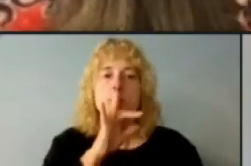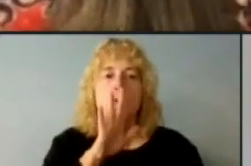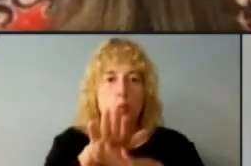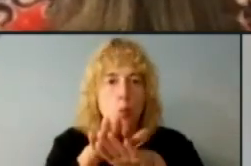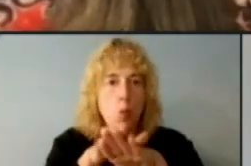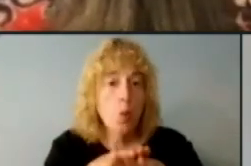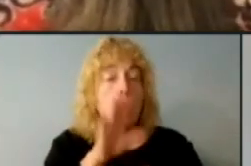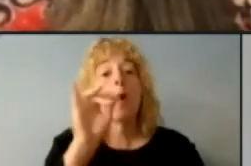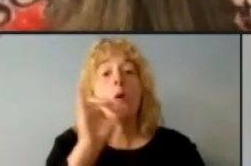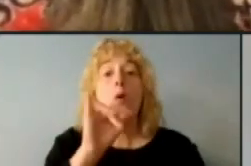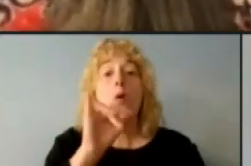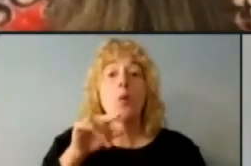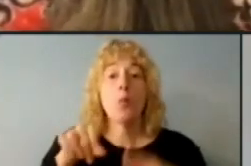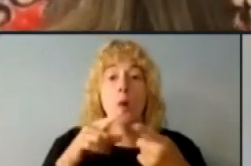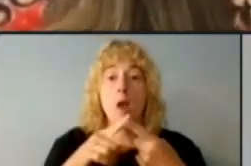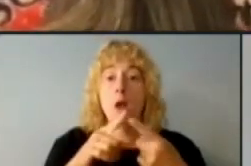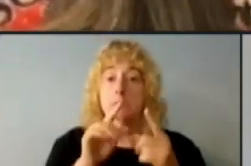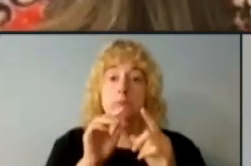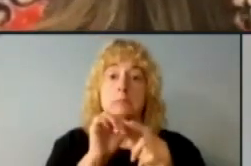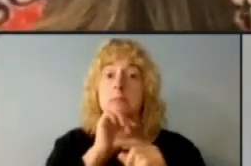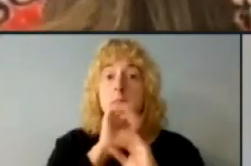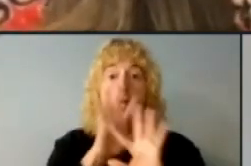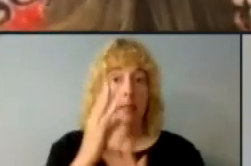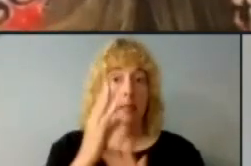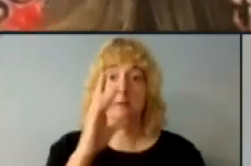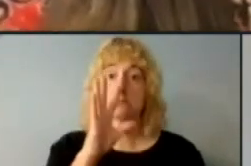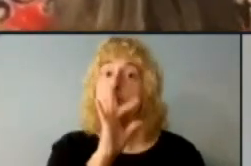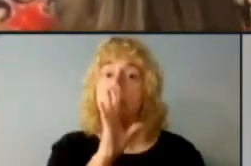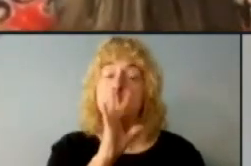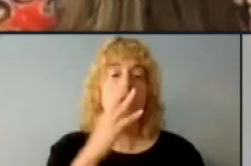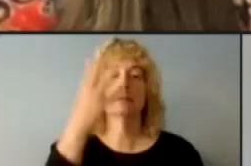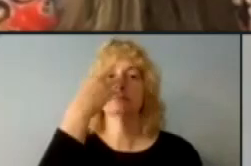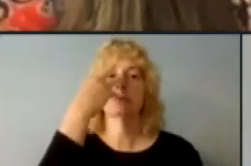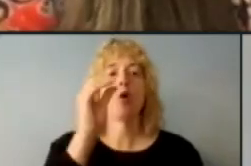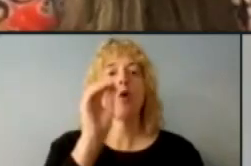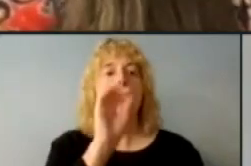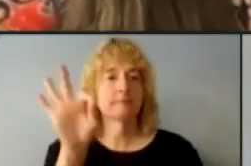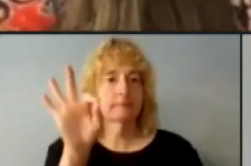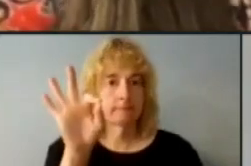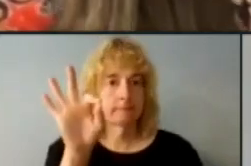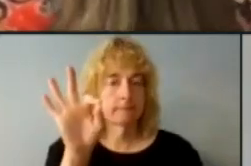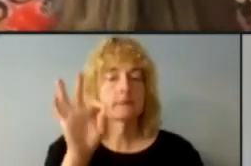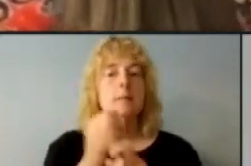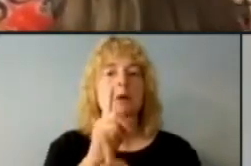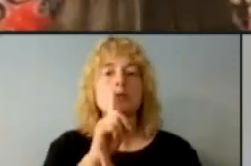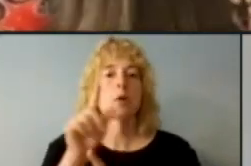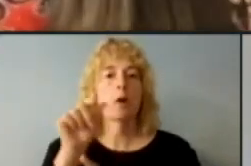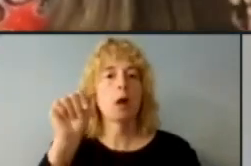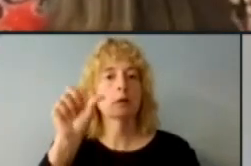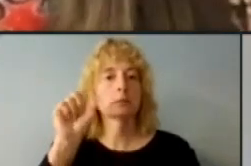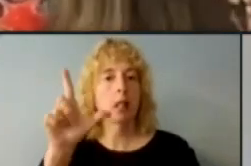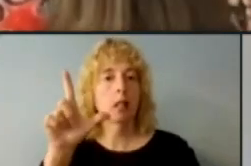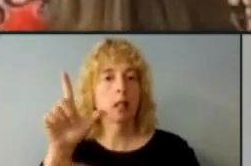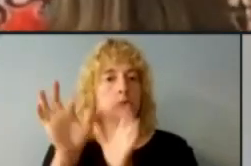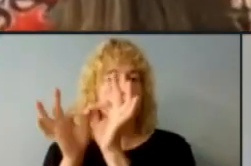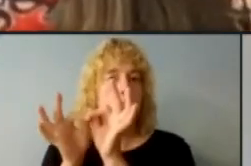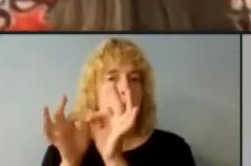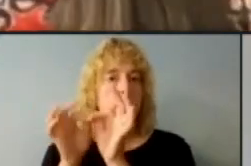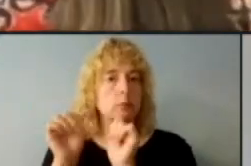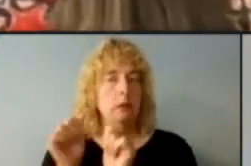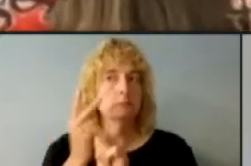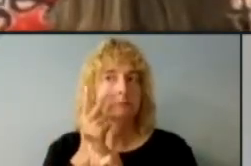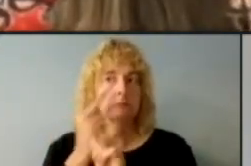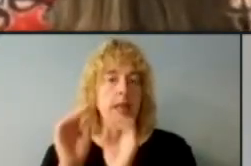turn off your camera when you're not speaking. And this is to ensure that our ASL interpreter can be seen for people that need